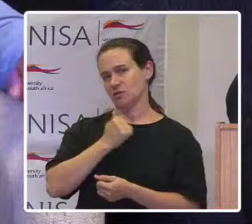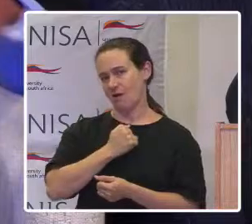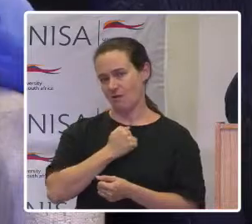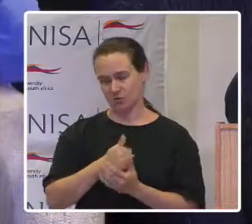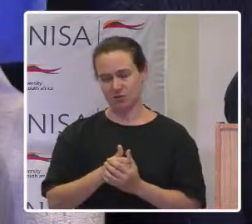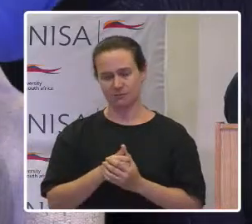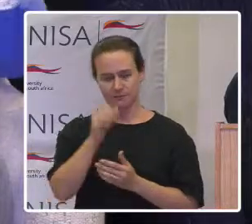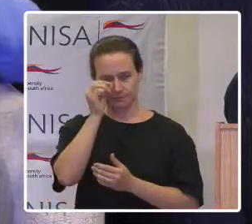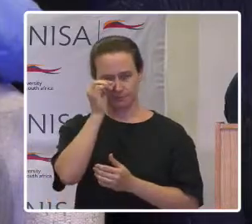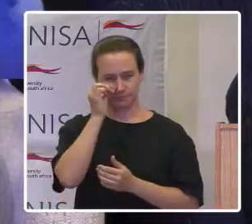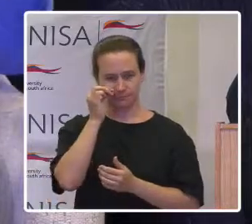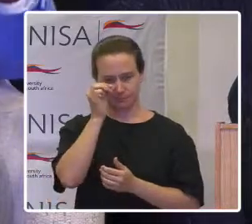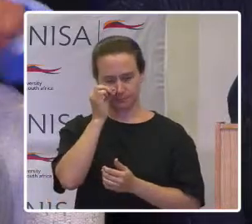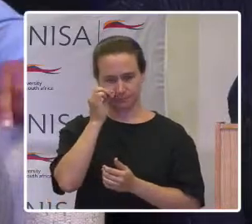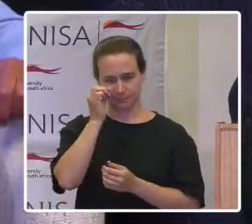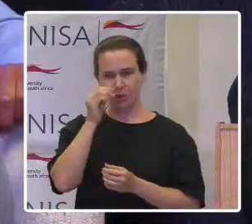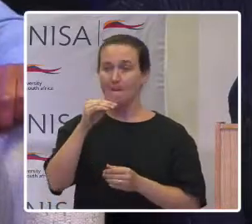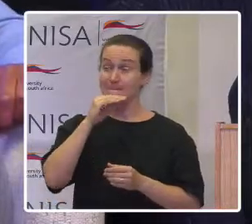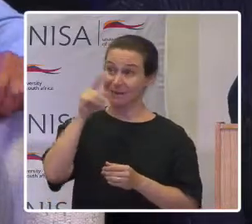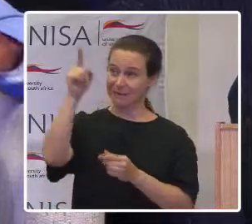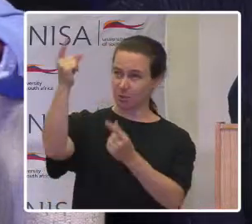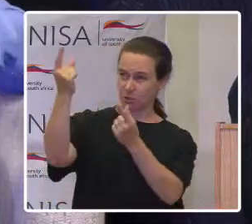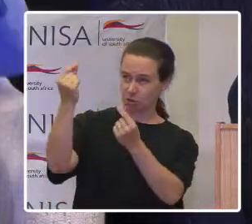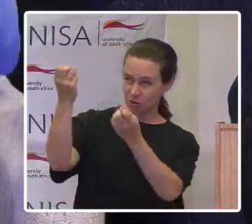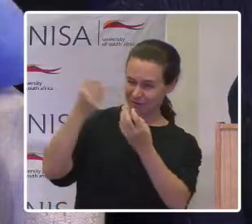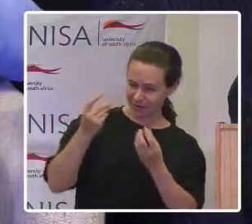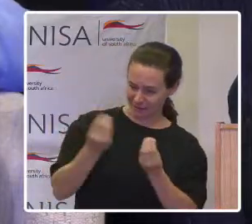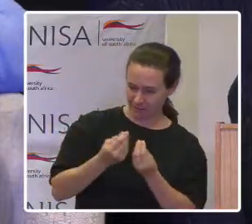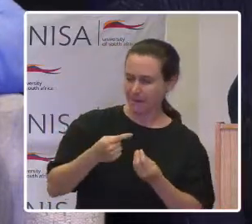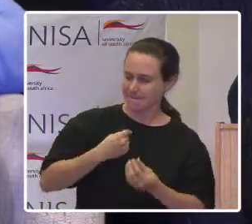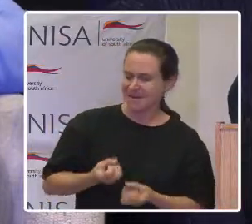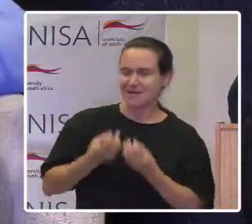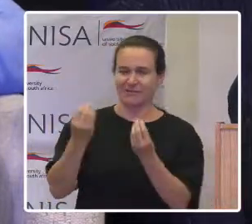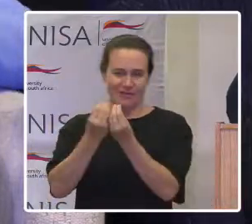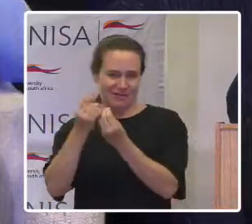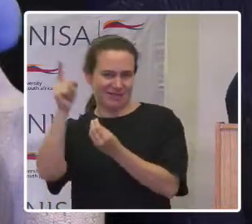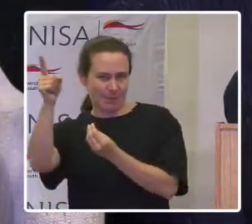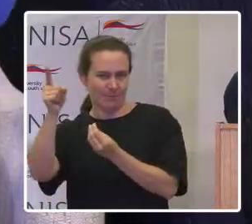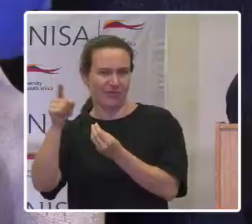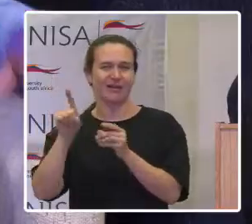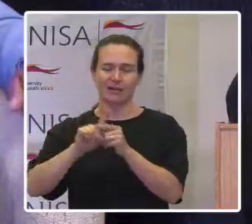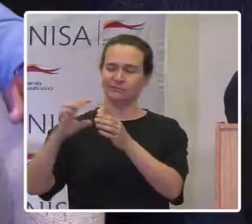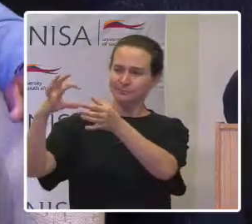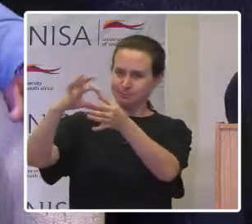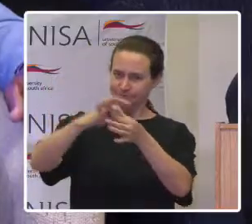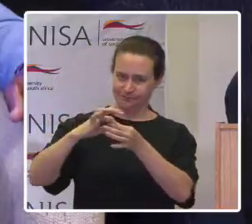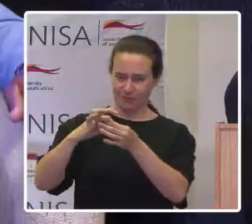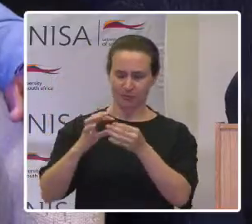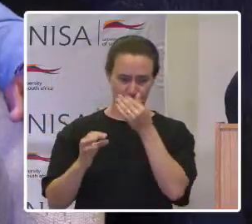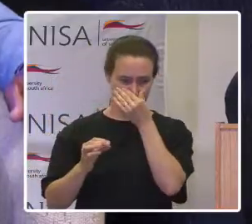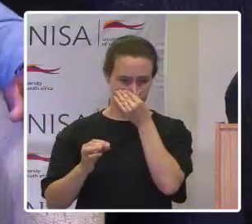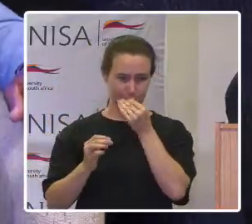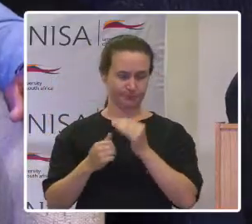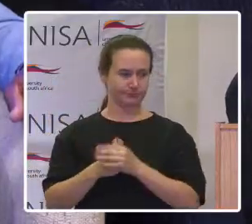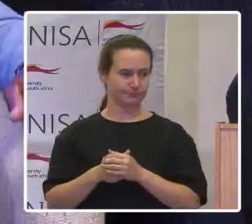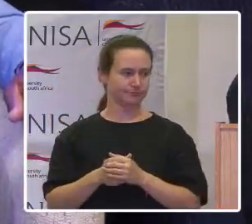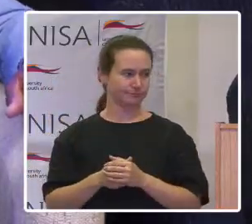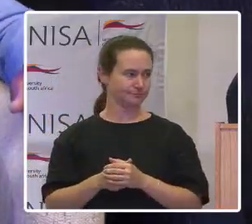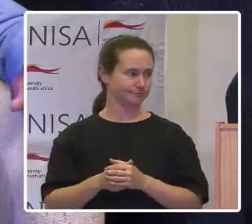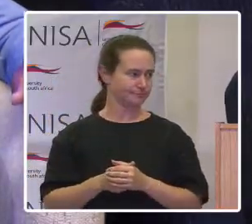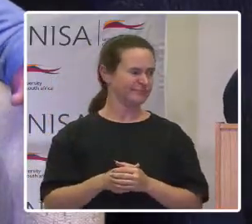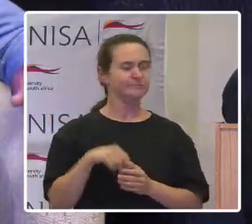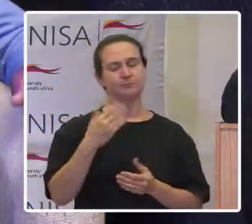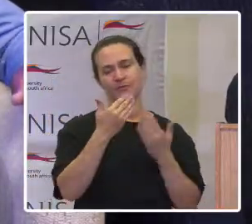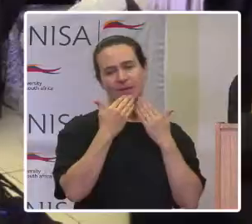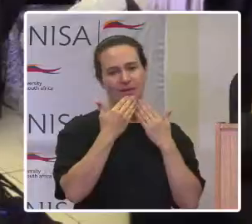mean, it's a counterparty relationship. I bring your product, you take my product. I think that's it. Yeah,